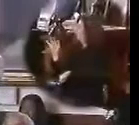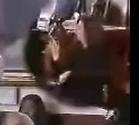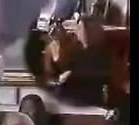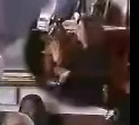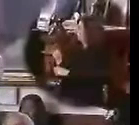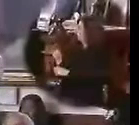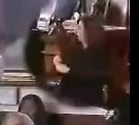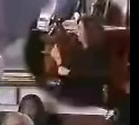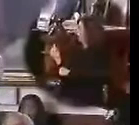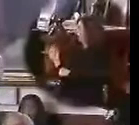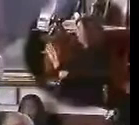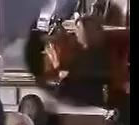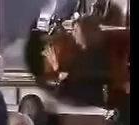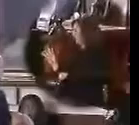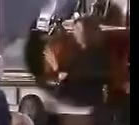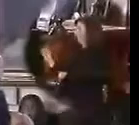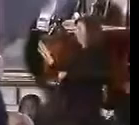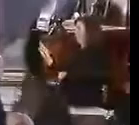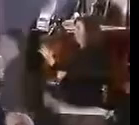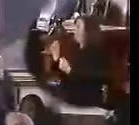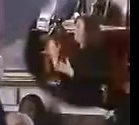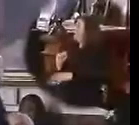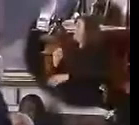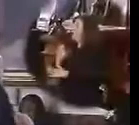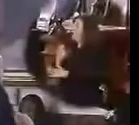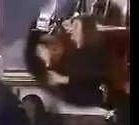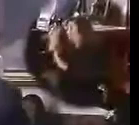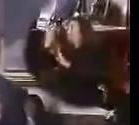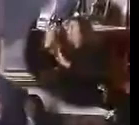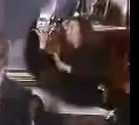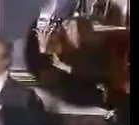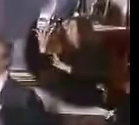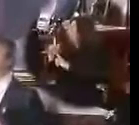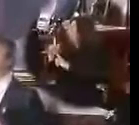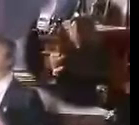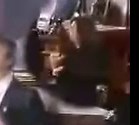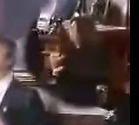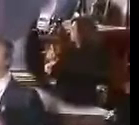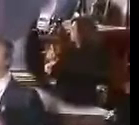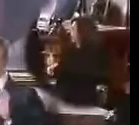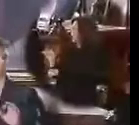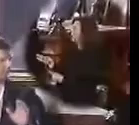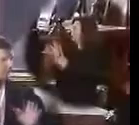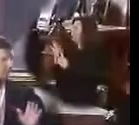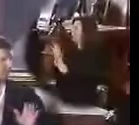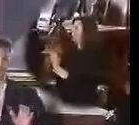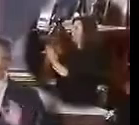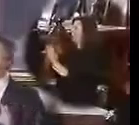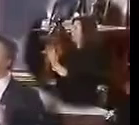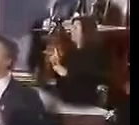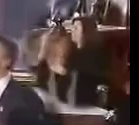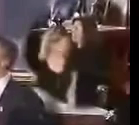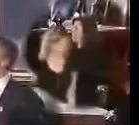to 49, a number of senators came up with the idea of setting for special order as a way to stop